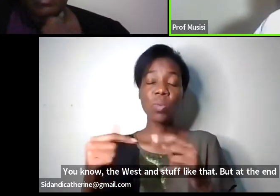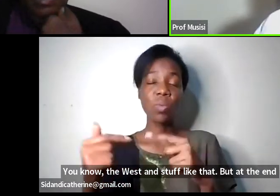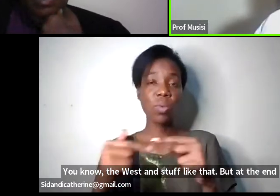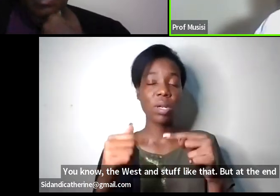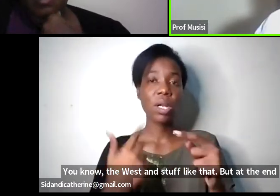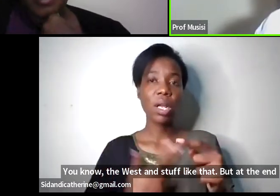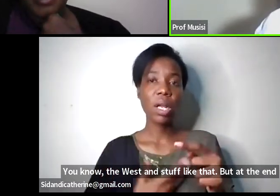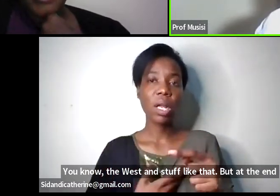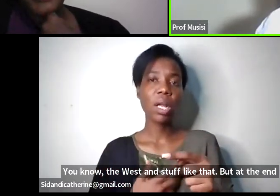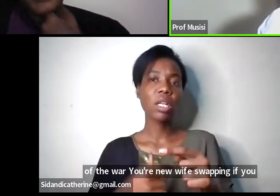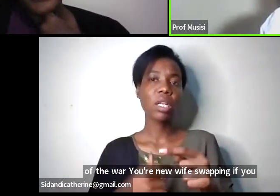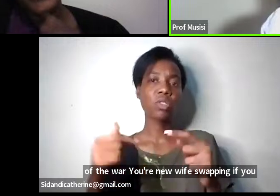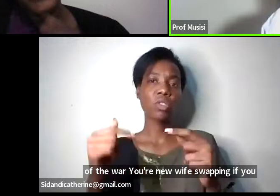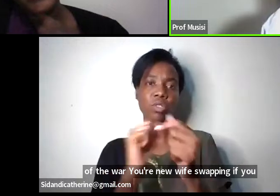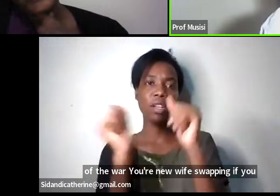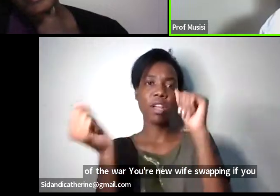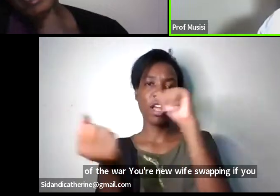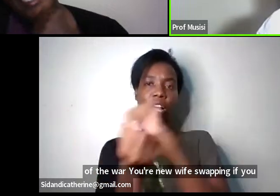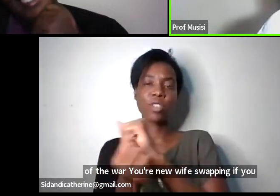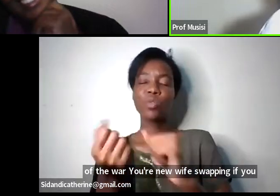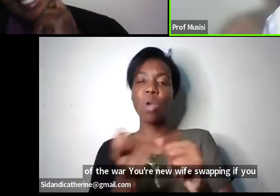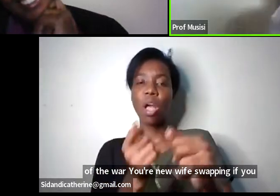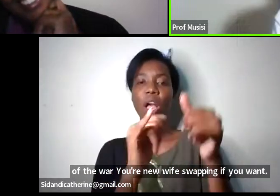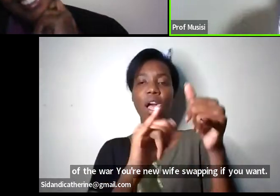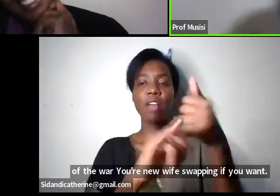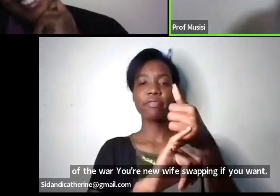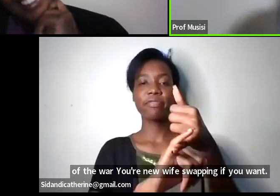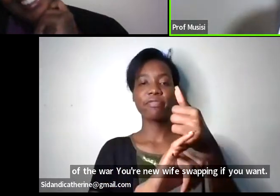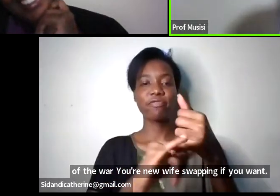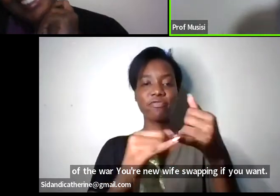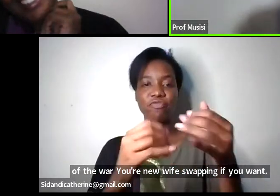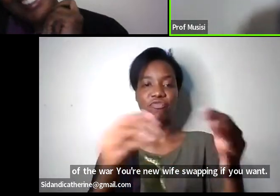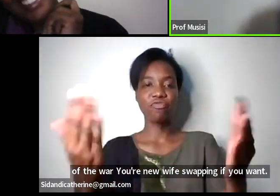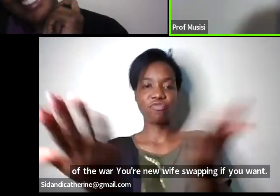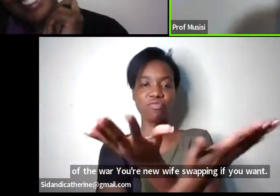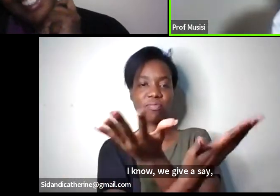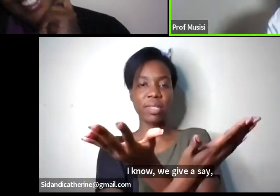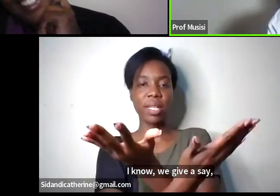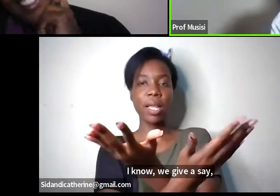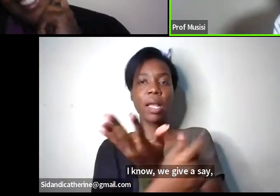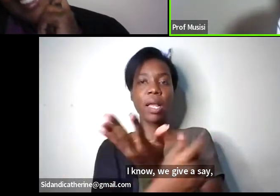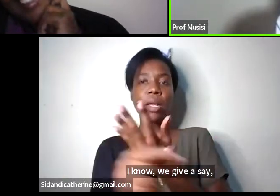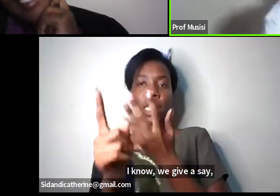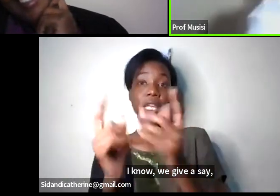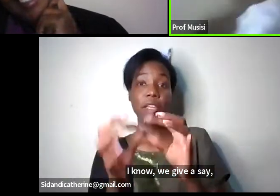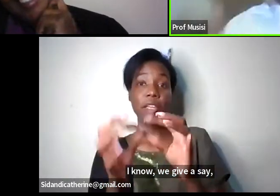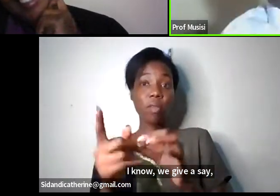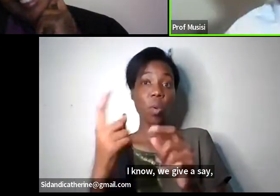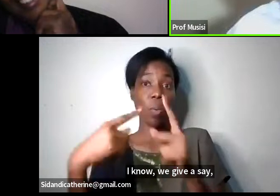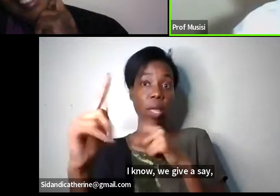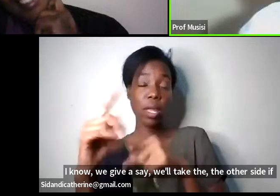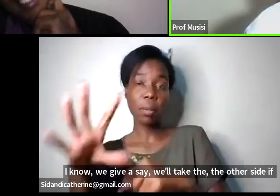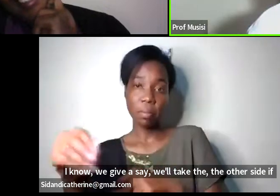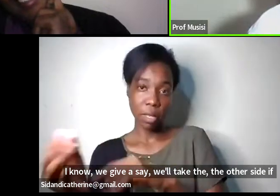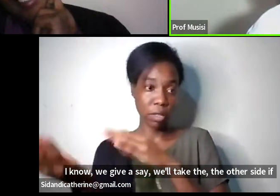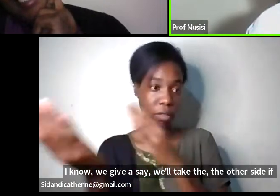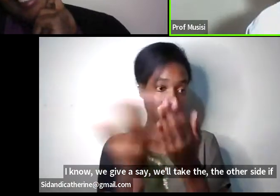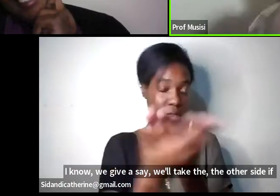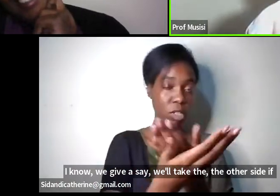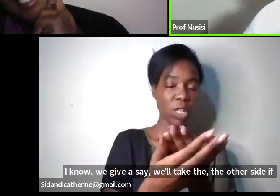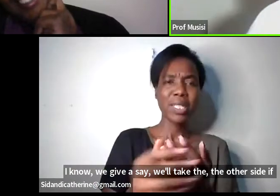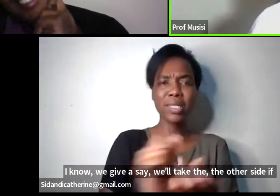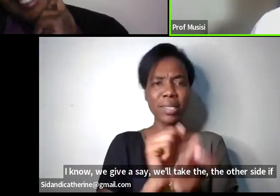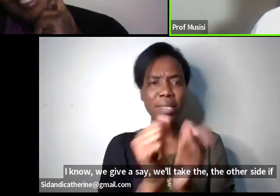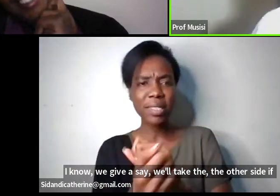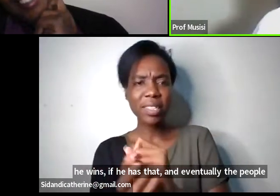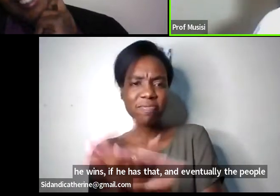want to call it. Either whichever side would take the women. The other side, if it wins a few years later, and eventually people became actually